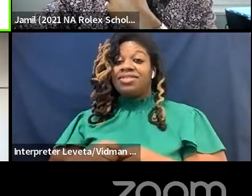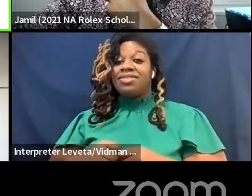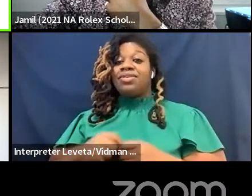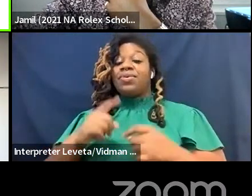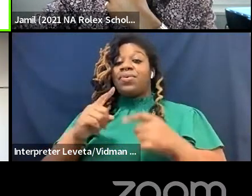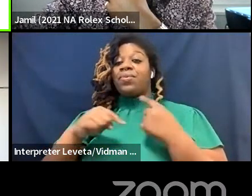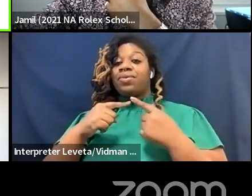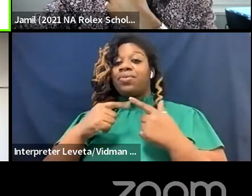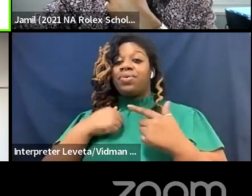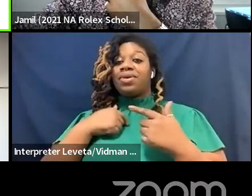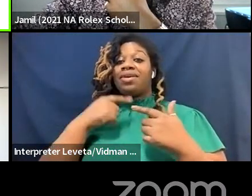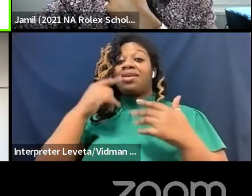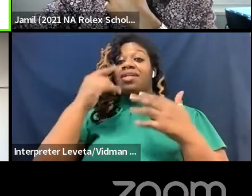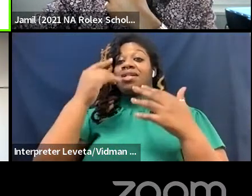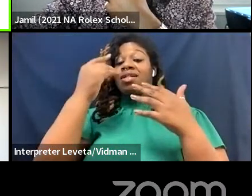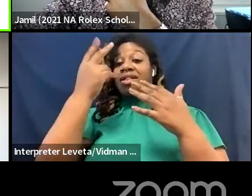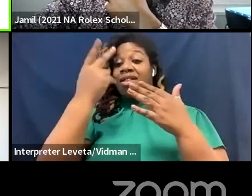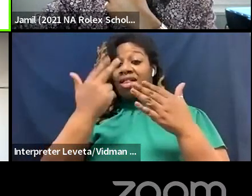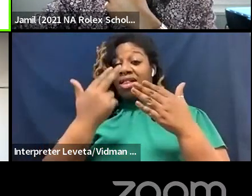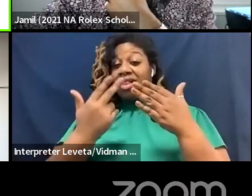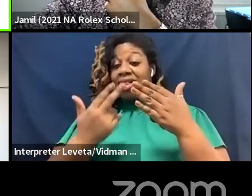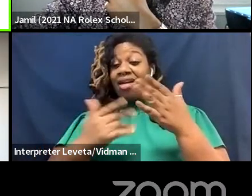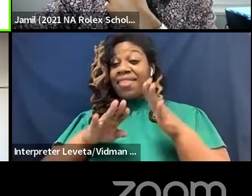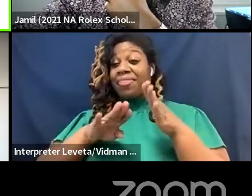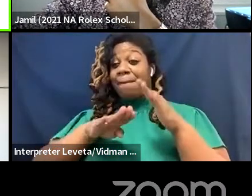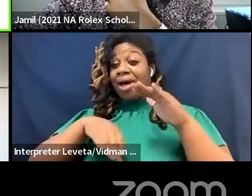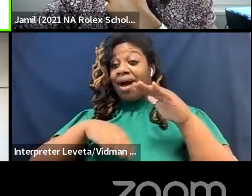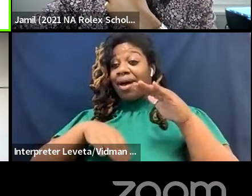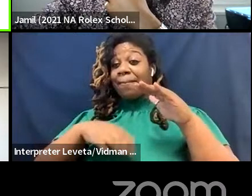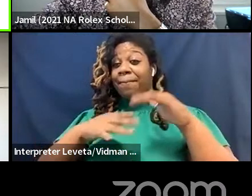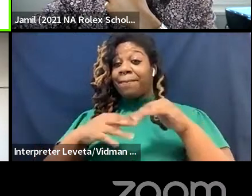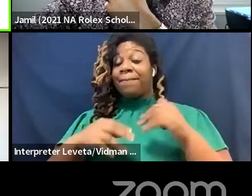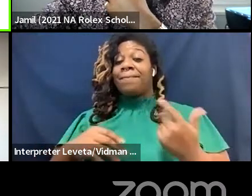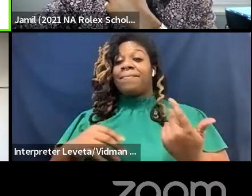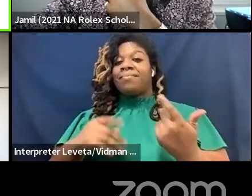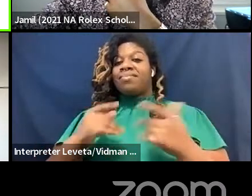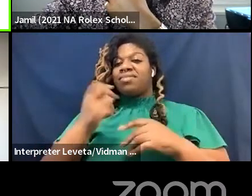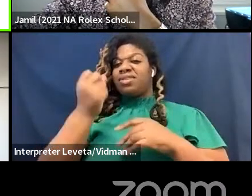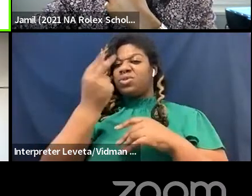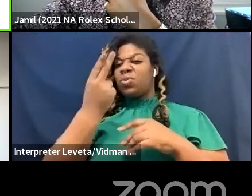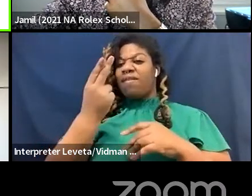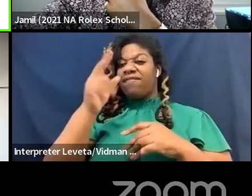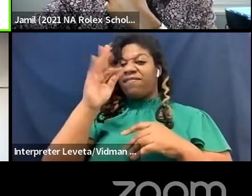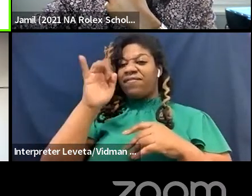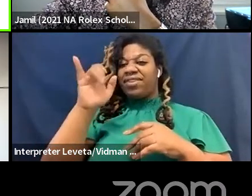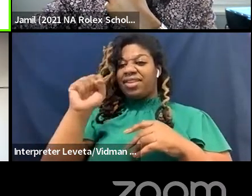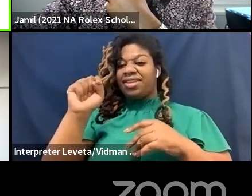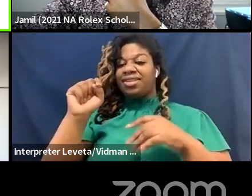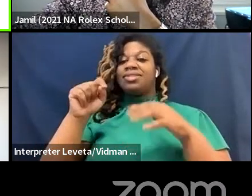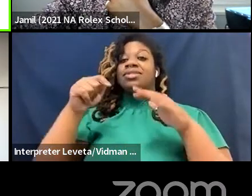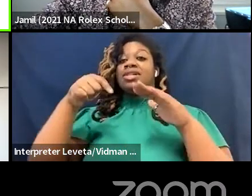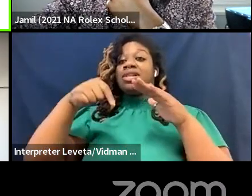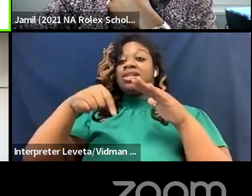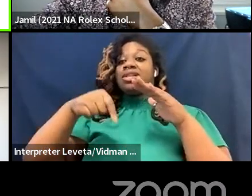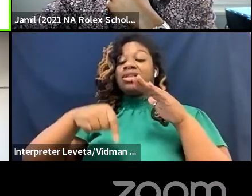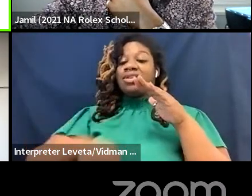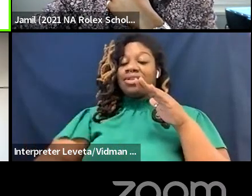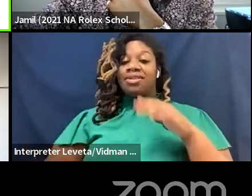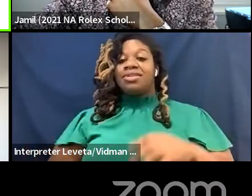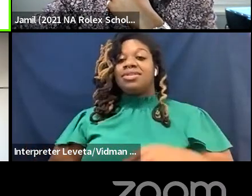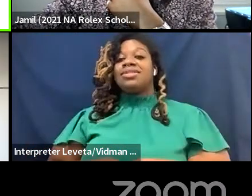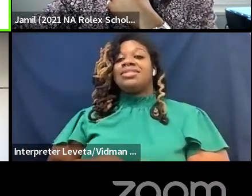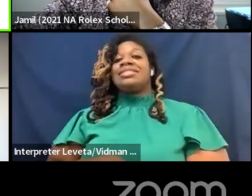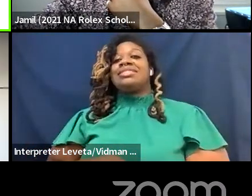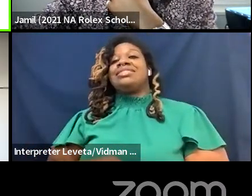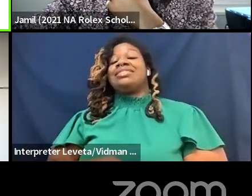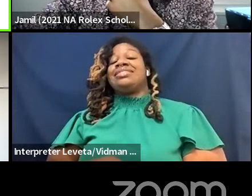be at the bottom of the 12-foot pool, like I kind of spoke on, just the anxiety and like the nervousness and being asked to complete skills while I'm